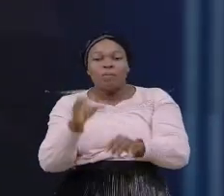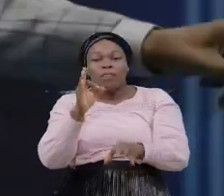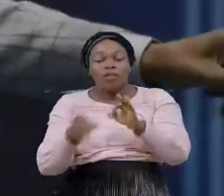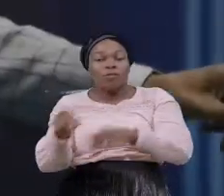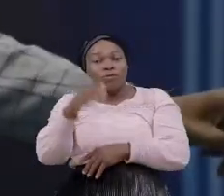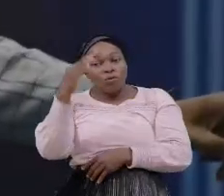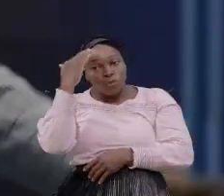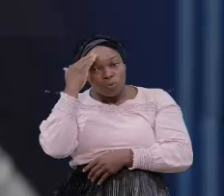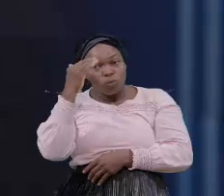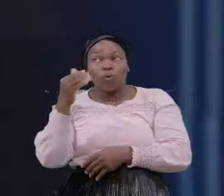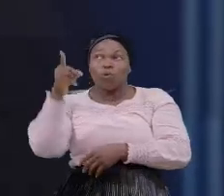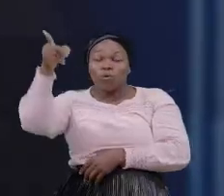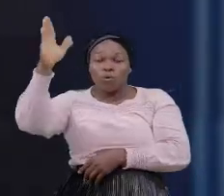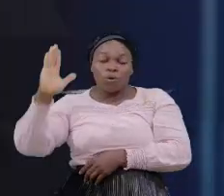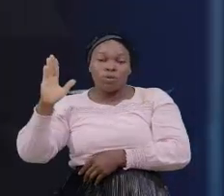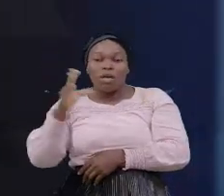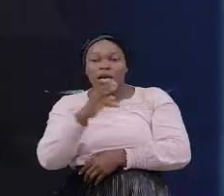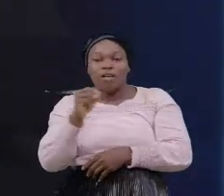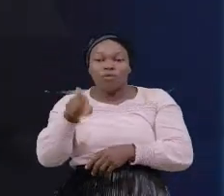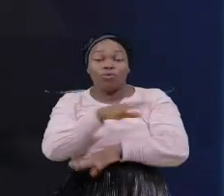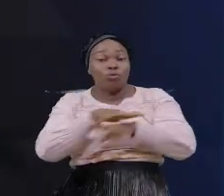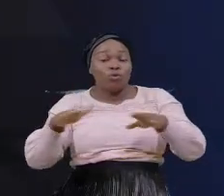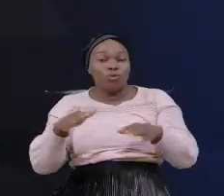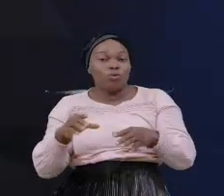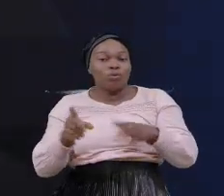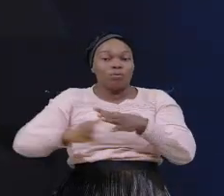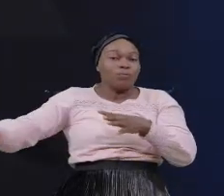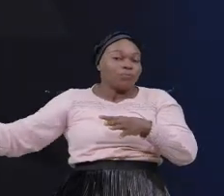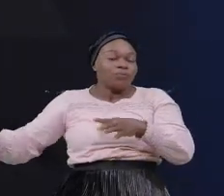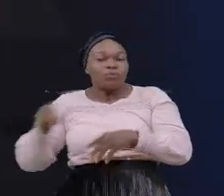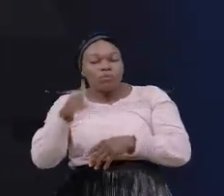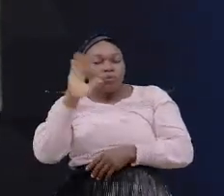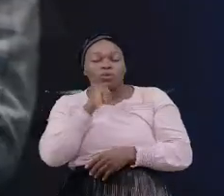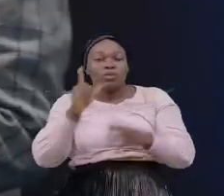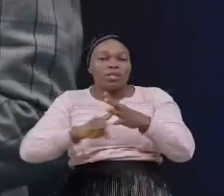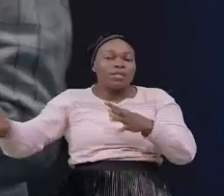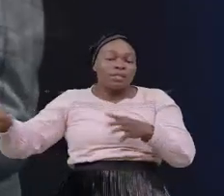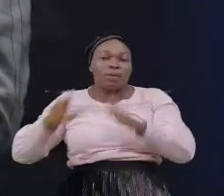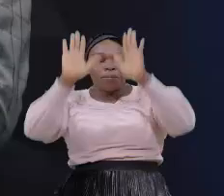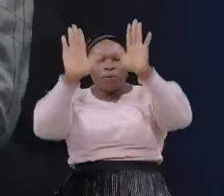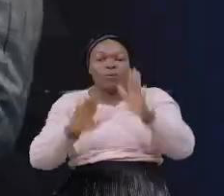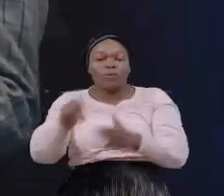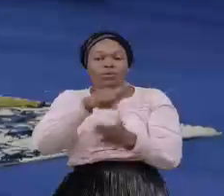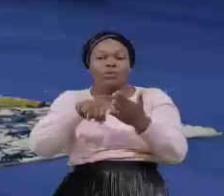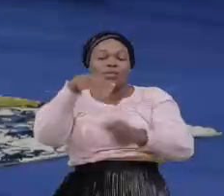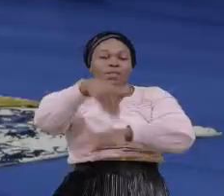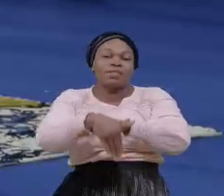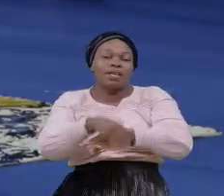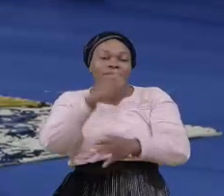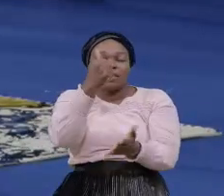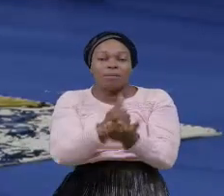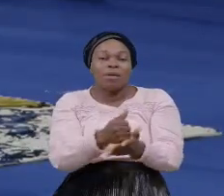don't run away, you will not escape miracle tonight. How shall we escape if